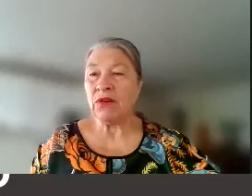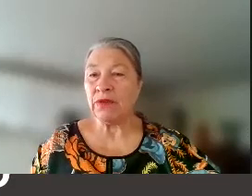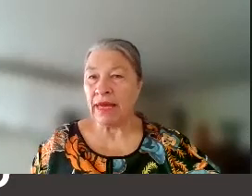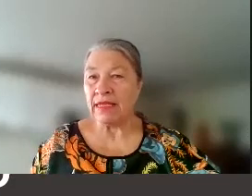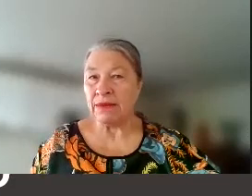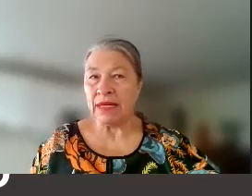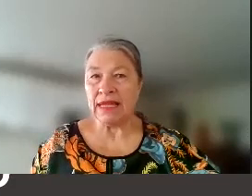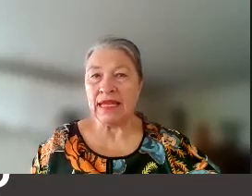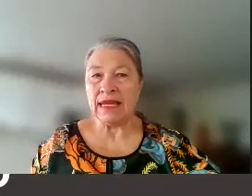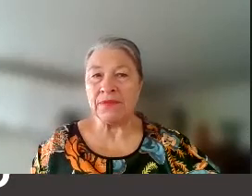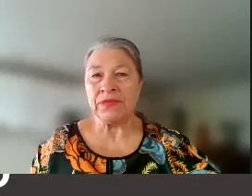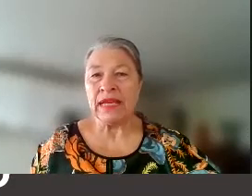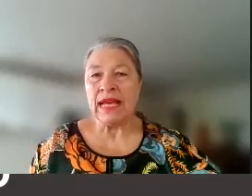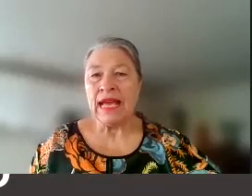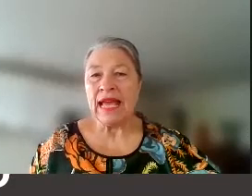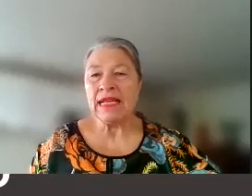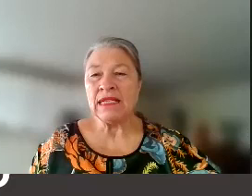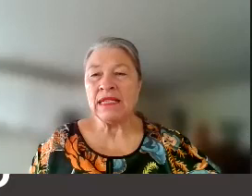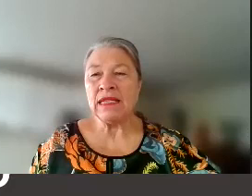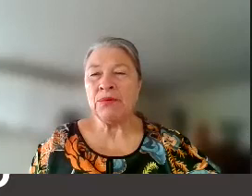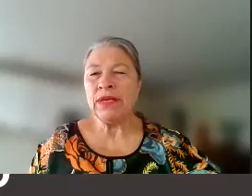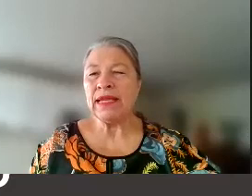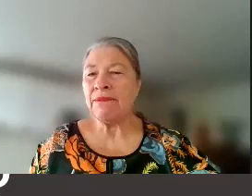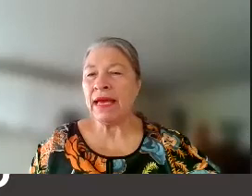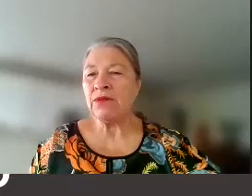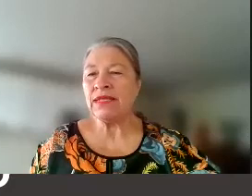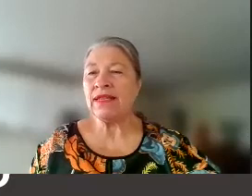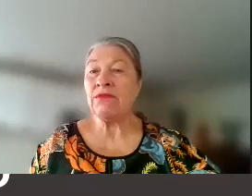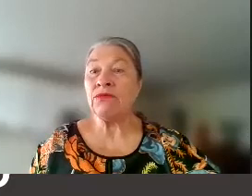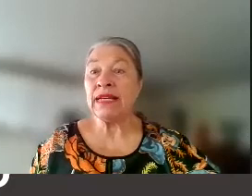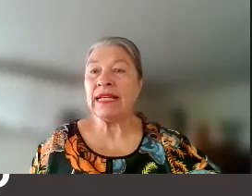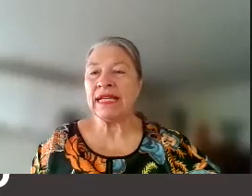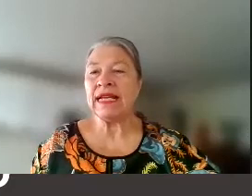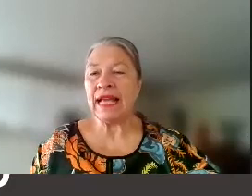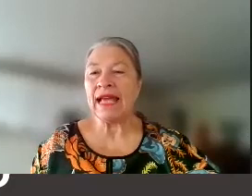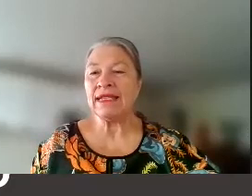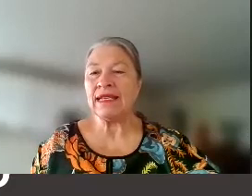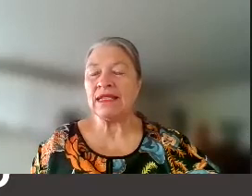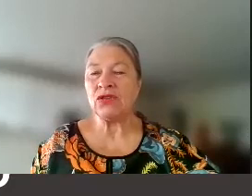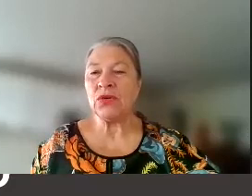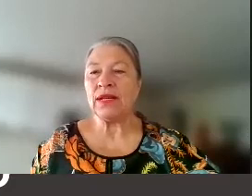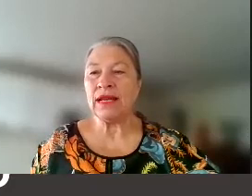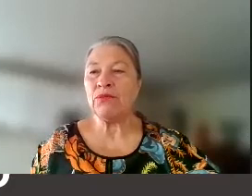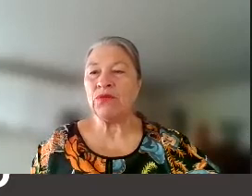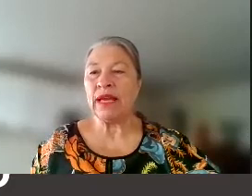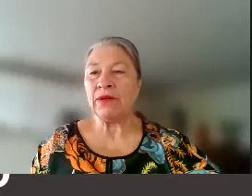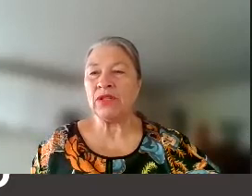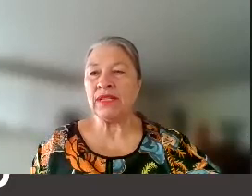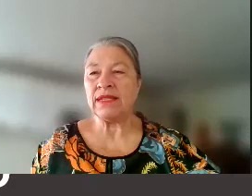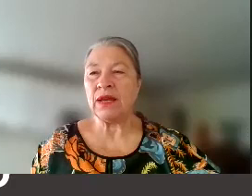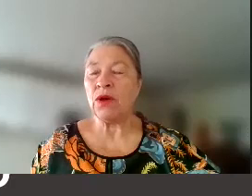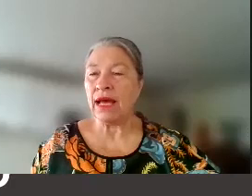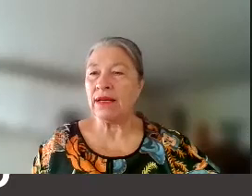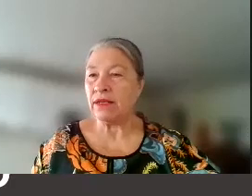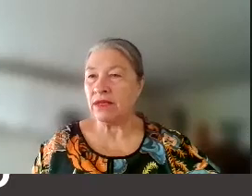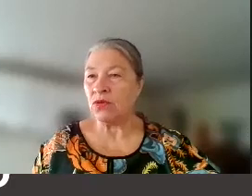beginning of the pandemic there. And the point they made was that they really needed access to a number of